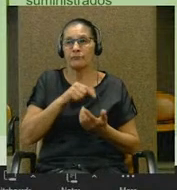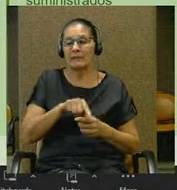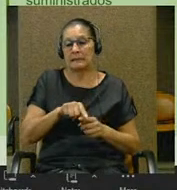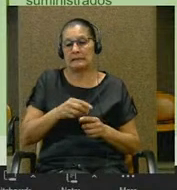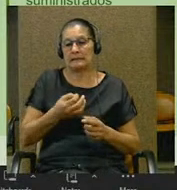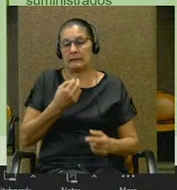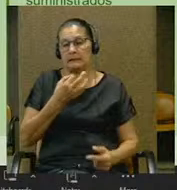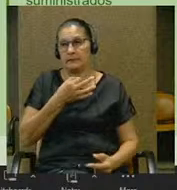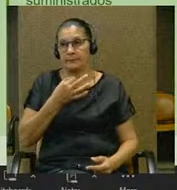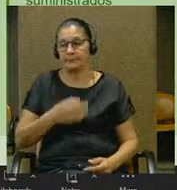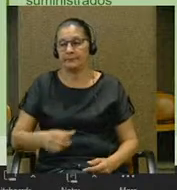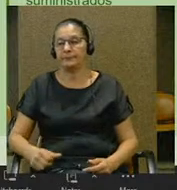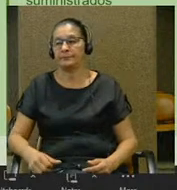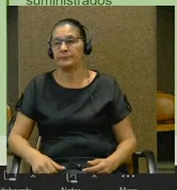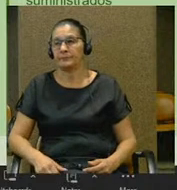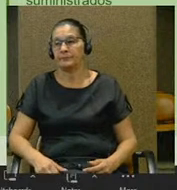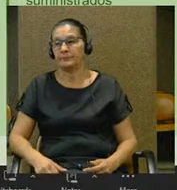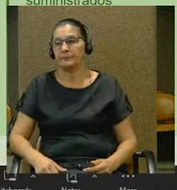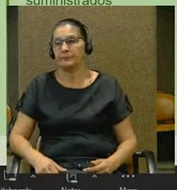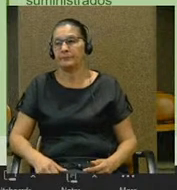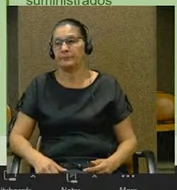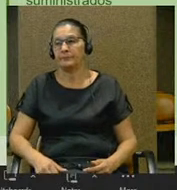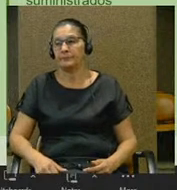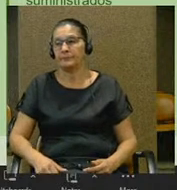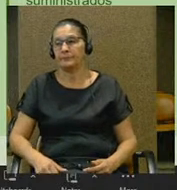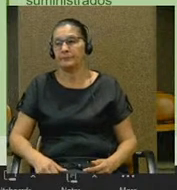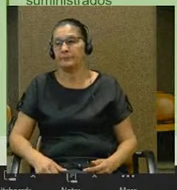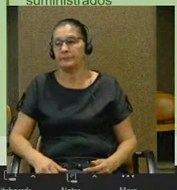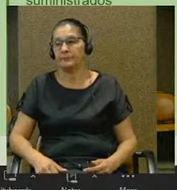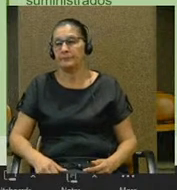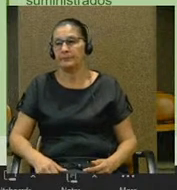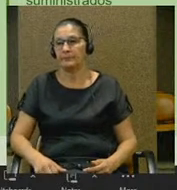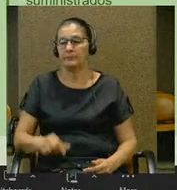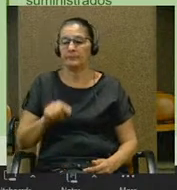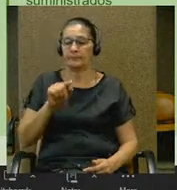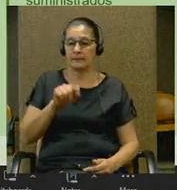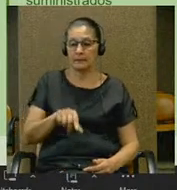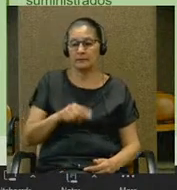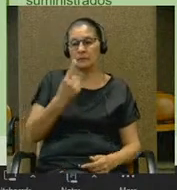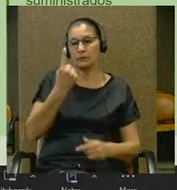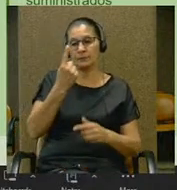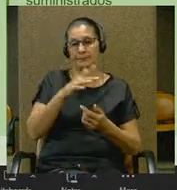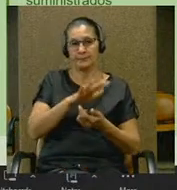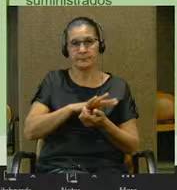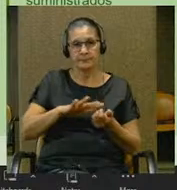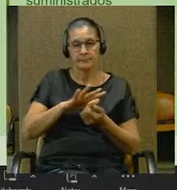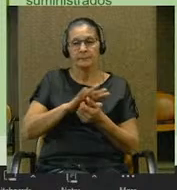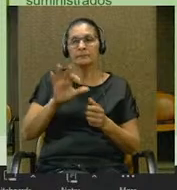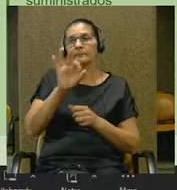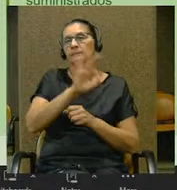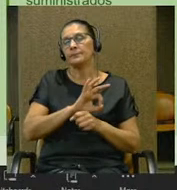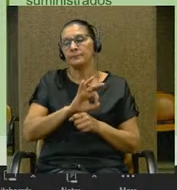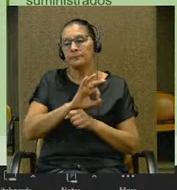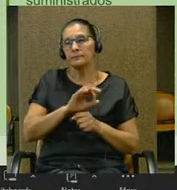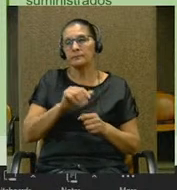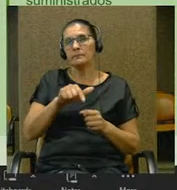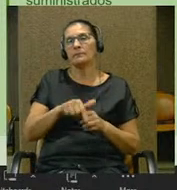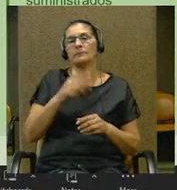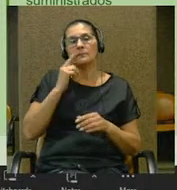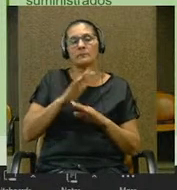of the consumer wanting to consume this. This is one scenario, or